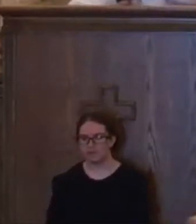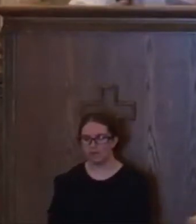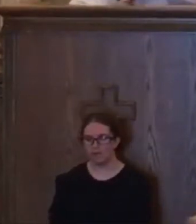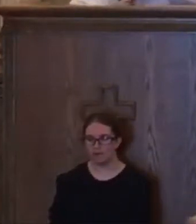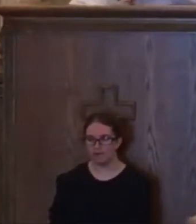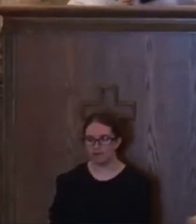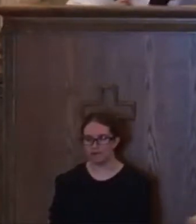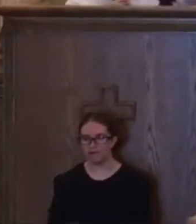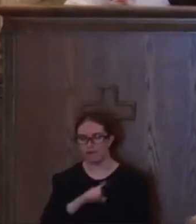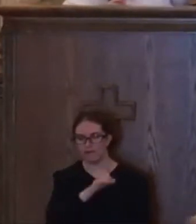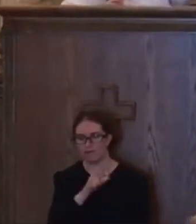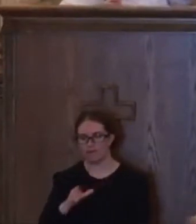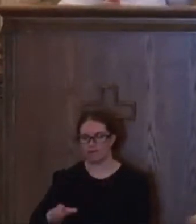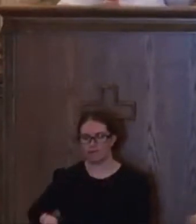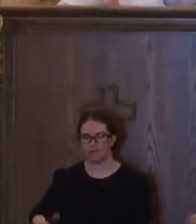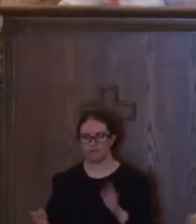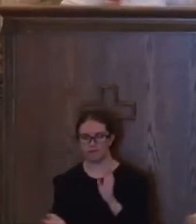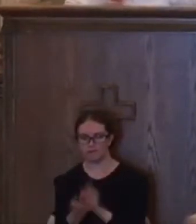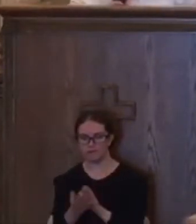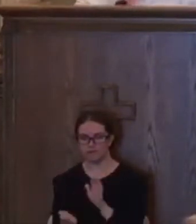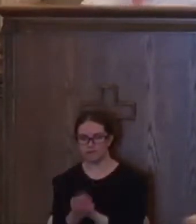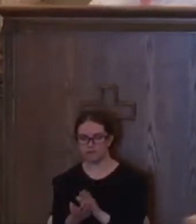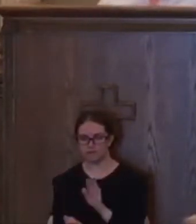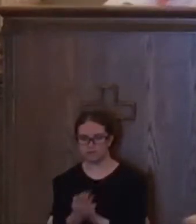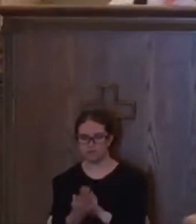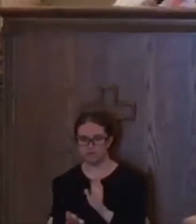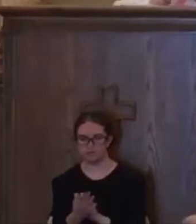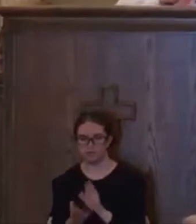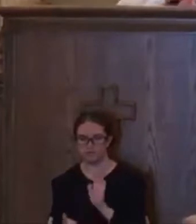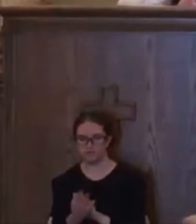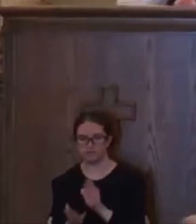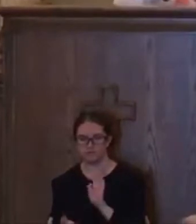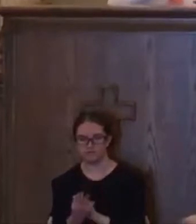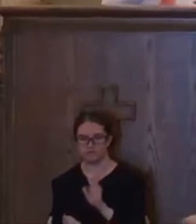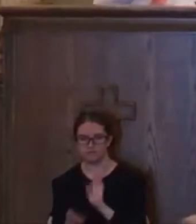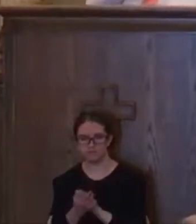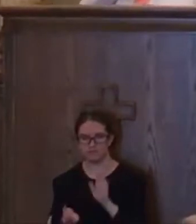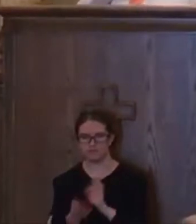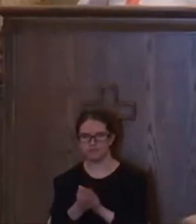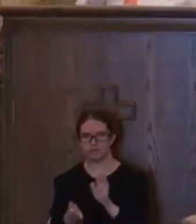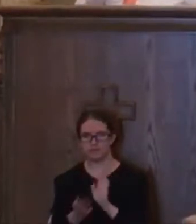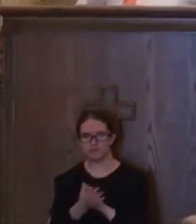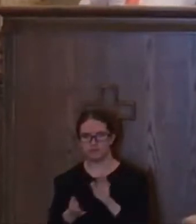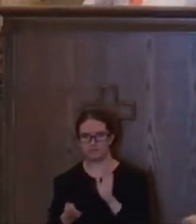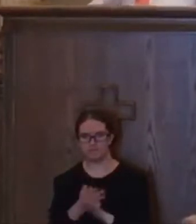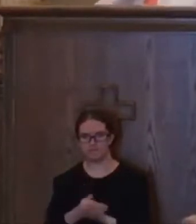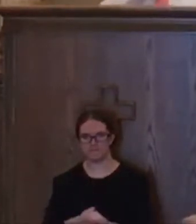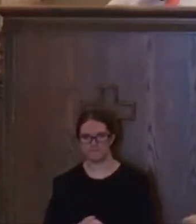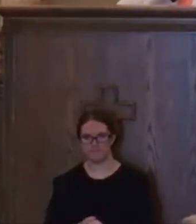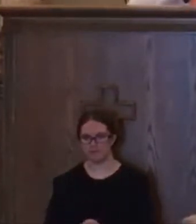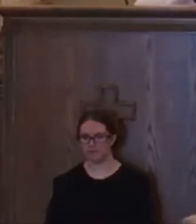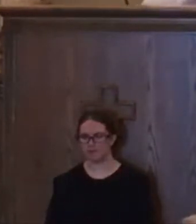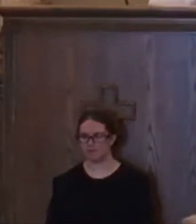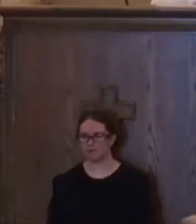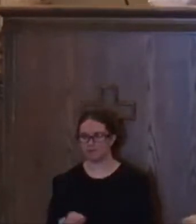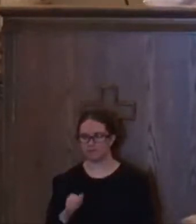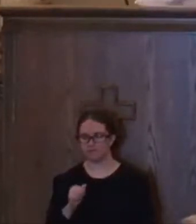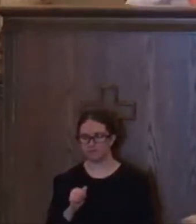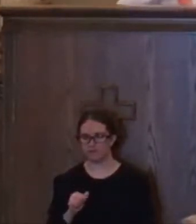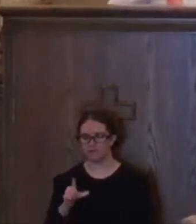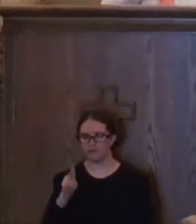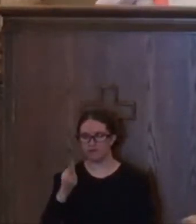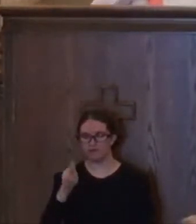Hallelujah. Oh, give the Lord a hand clap of praise in here. Oh, being lukewarm is not the answer.